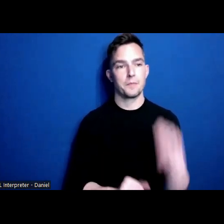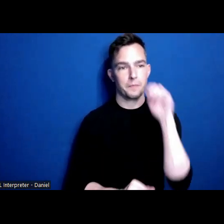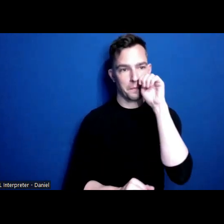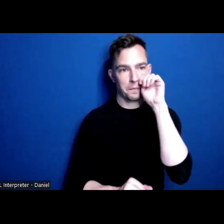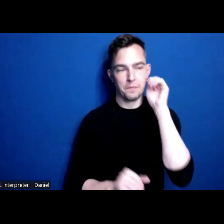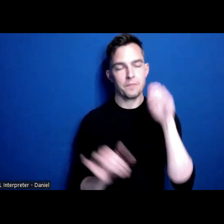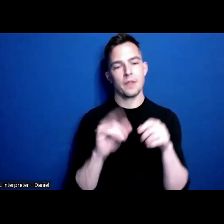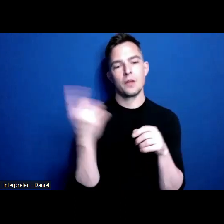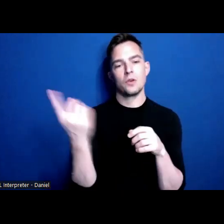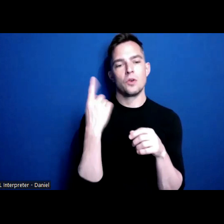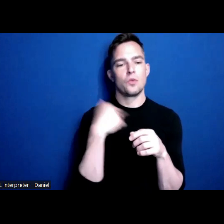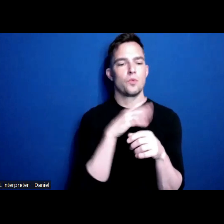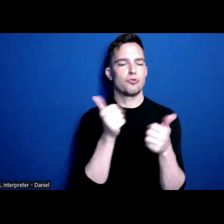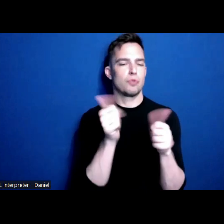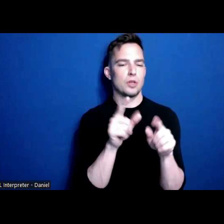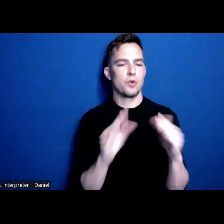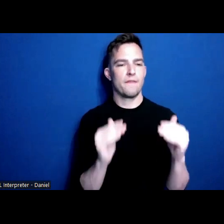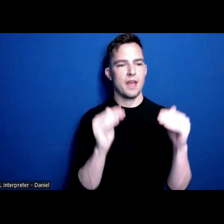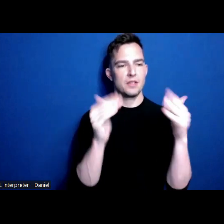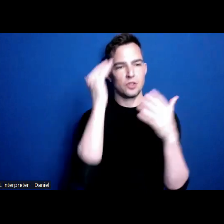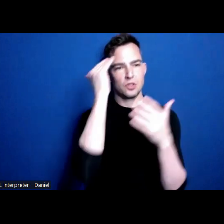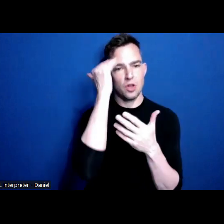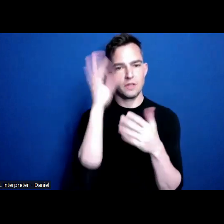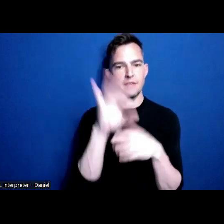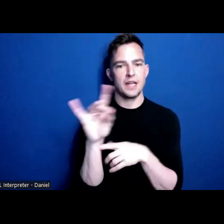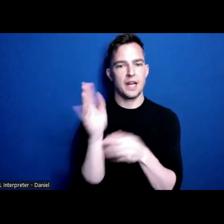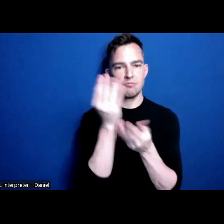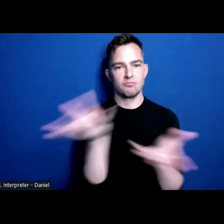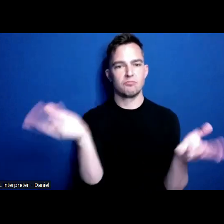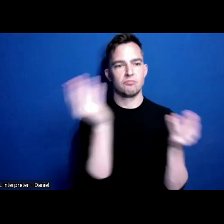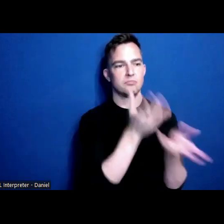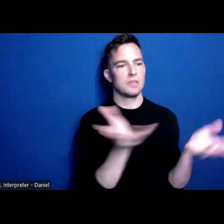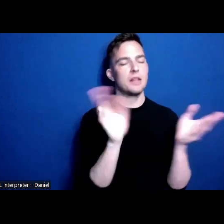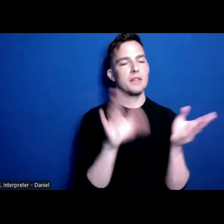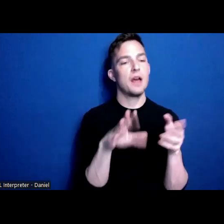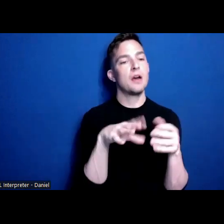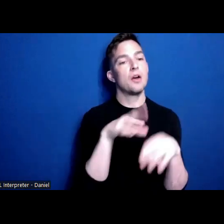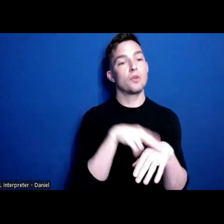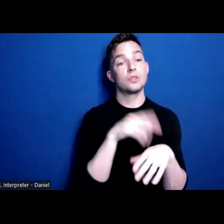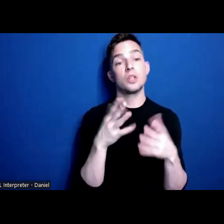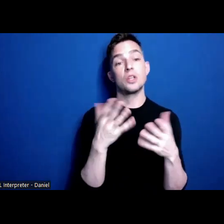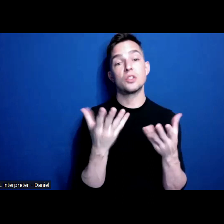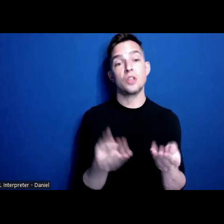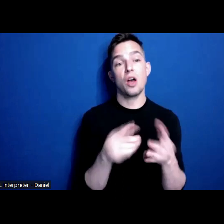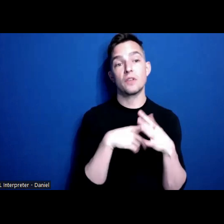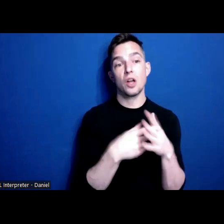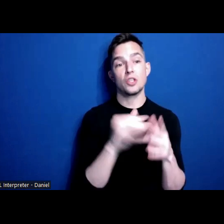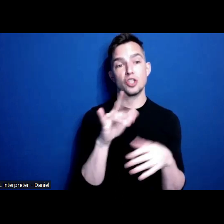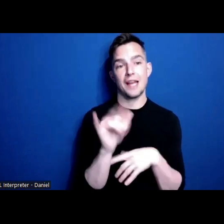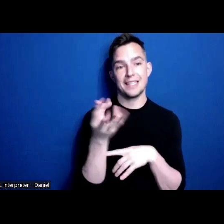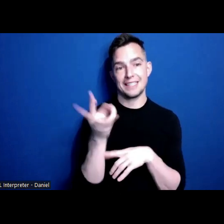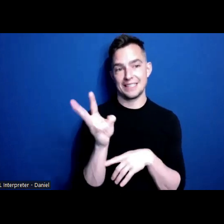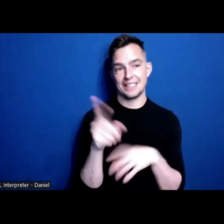As always, we are trying to advance the knowledge of 988. Of course, the soft launch occurred on July 16th.